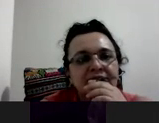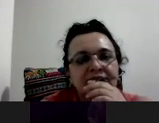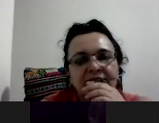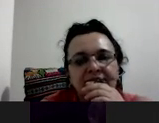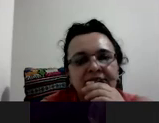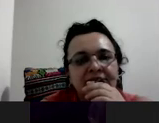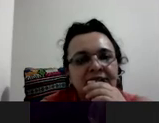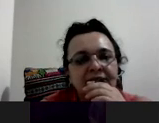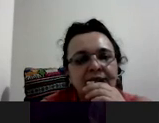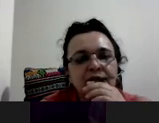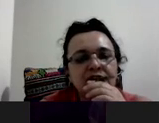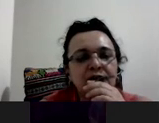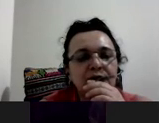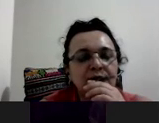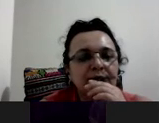procedure, era verdad?